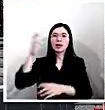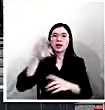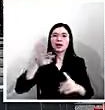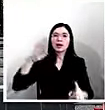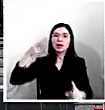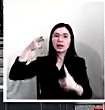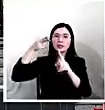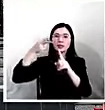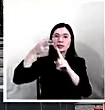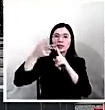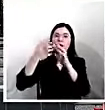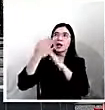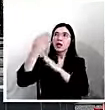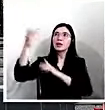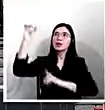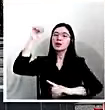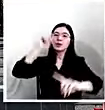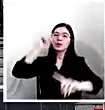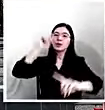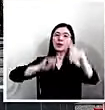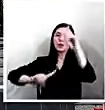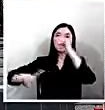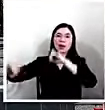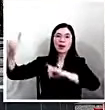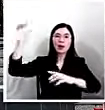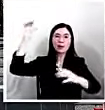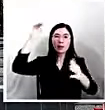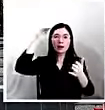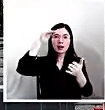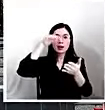Lord, and tell you